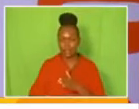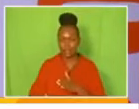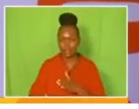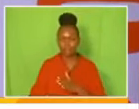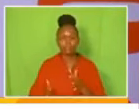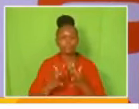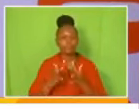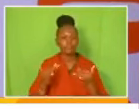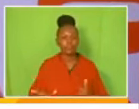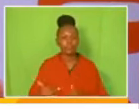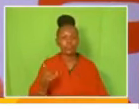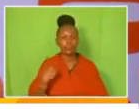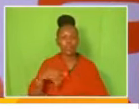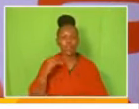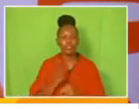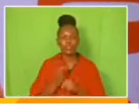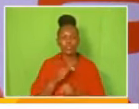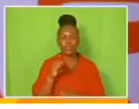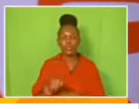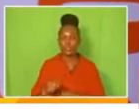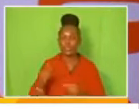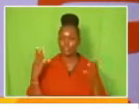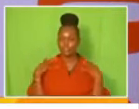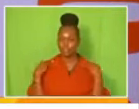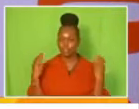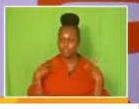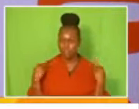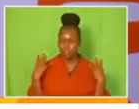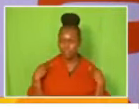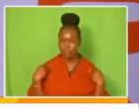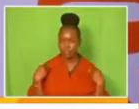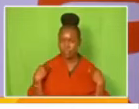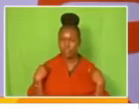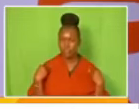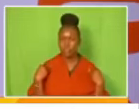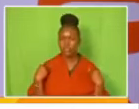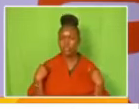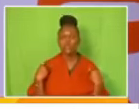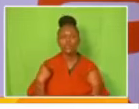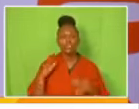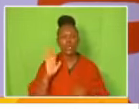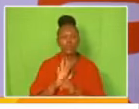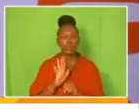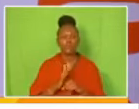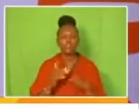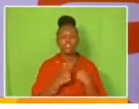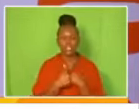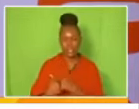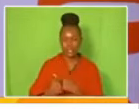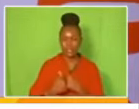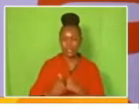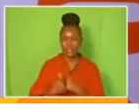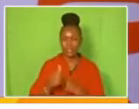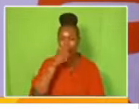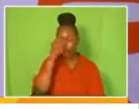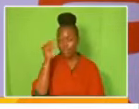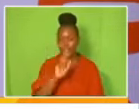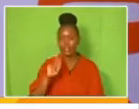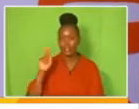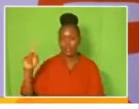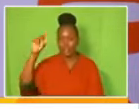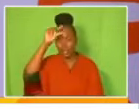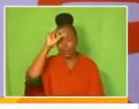We are going through these vital exercises with a lot of difficulties because the Kenya Kwanza regime